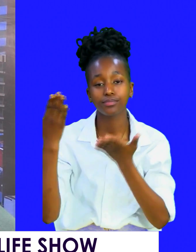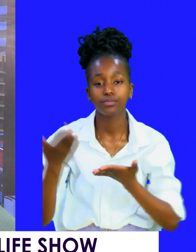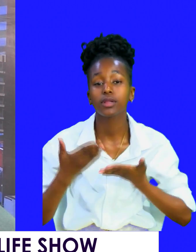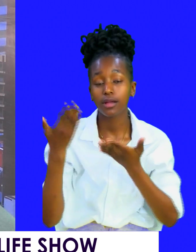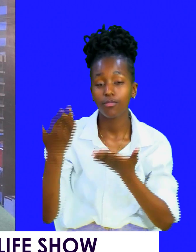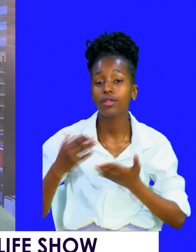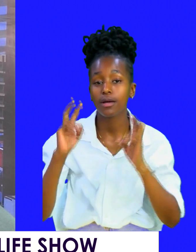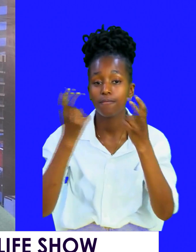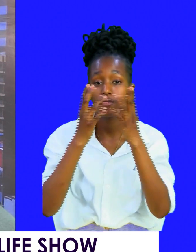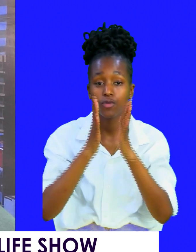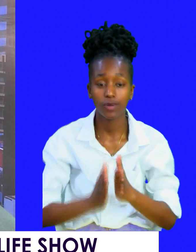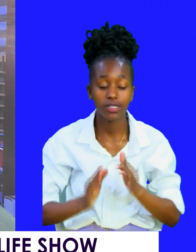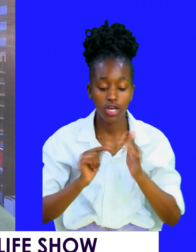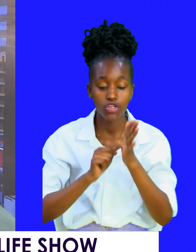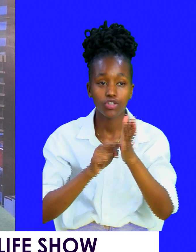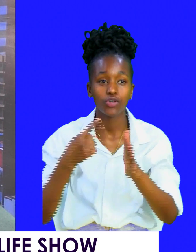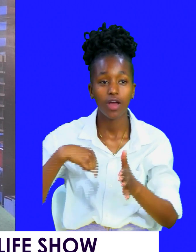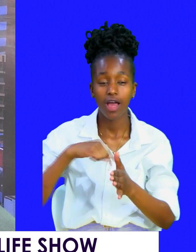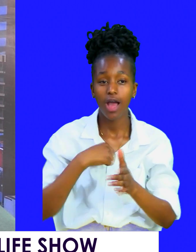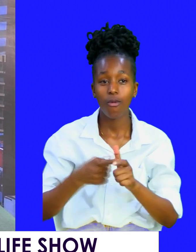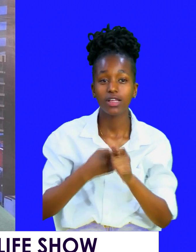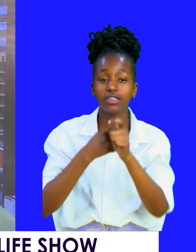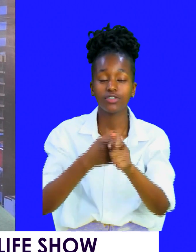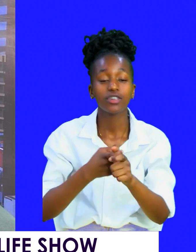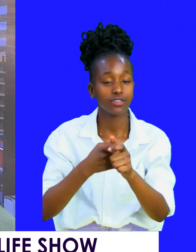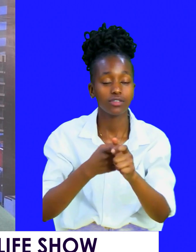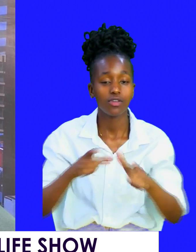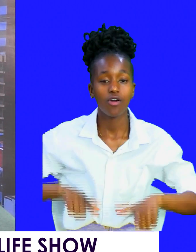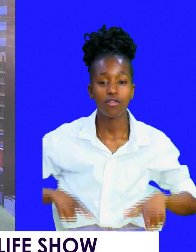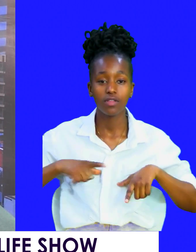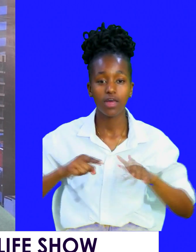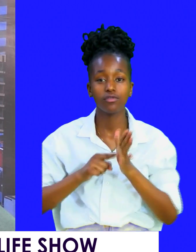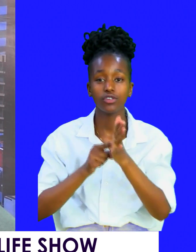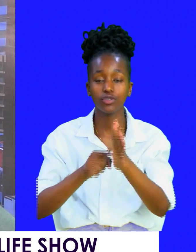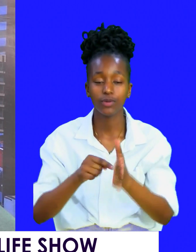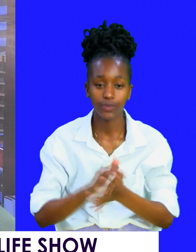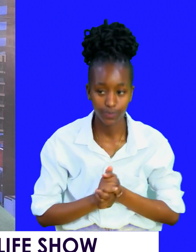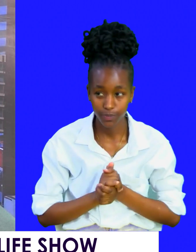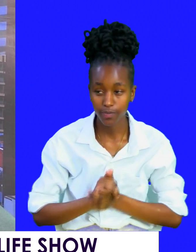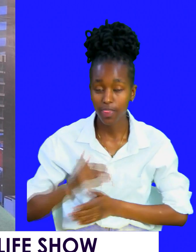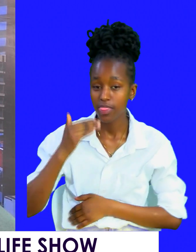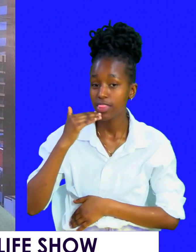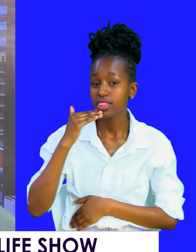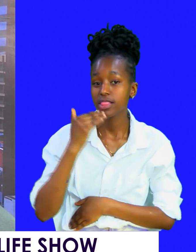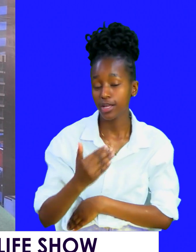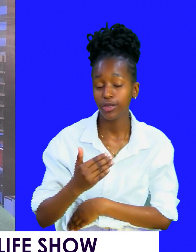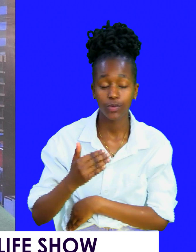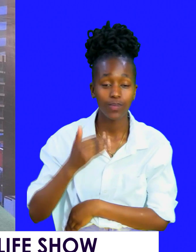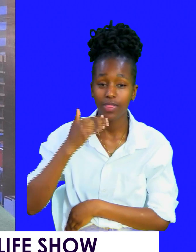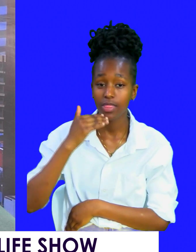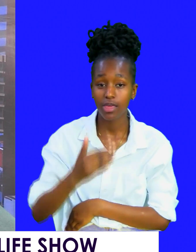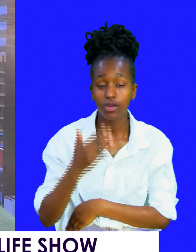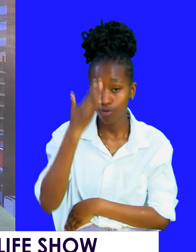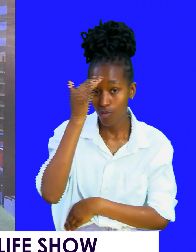Welcome, viewers. This is the Treasures of Life show. Thank you. Thank you for following